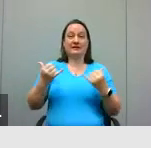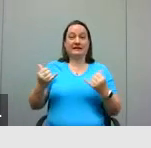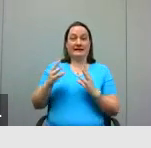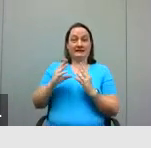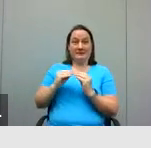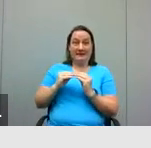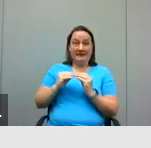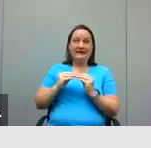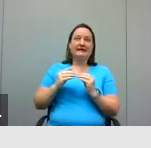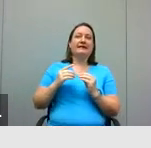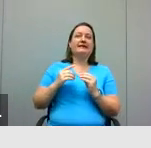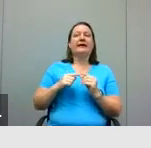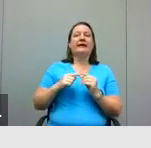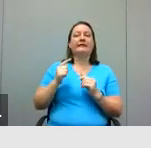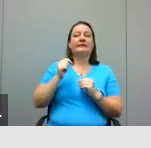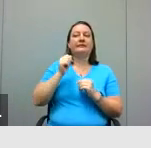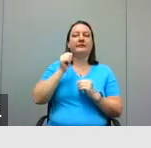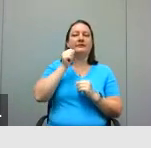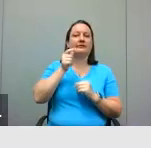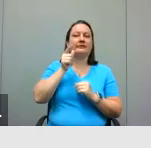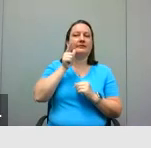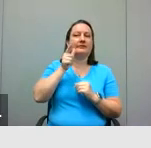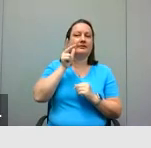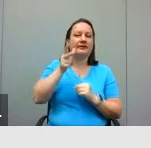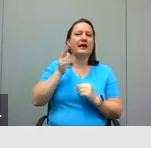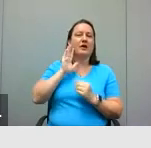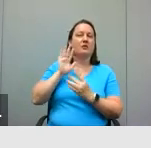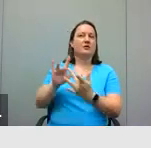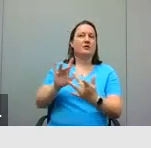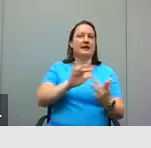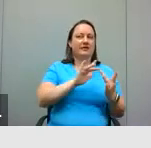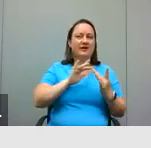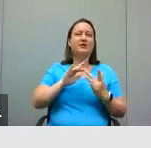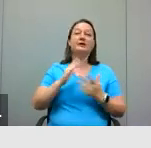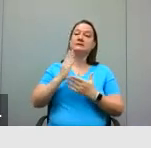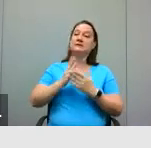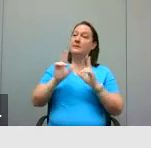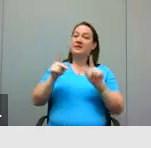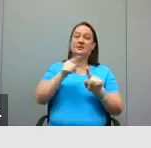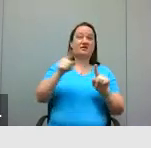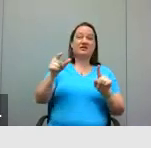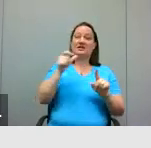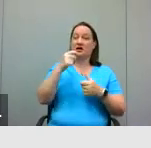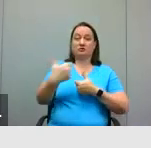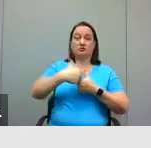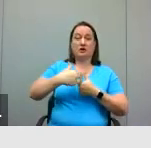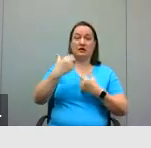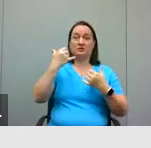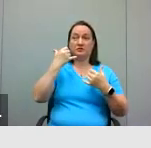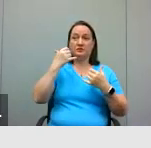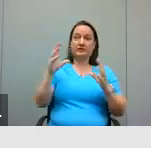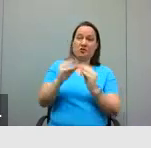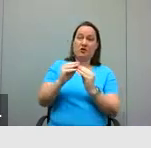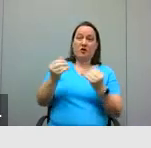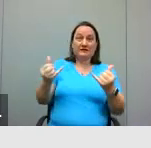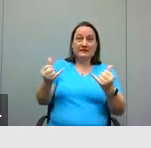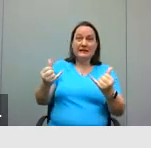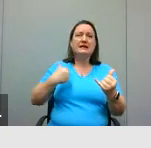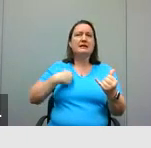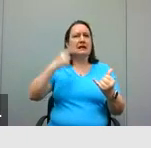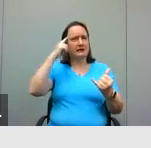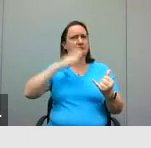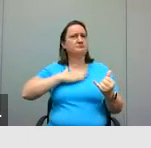a day or two. I'll get out there, and there are some people that aren't on the call today that I think would probably be